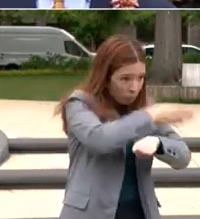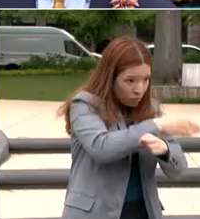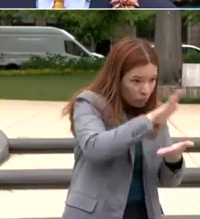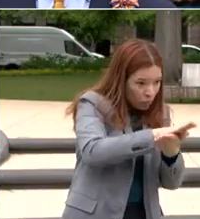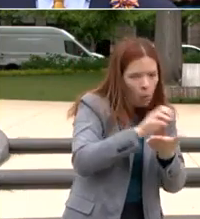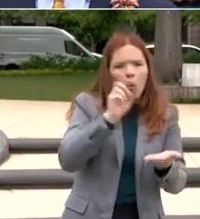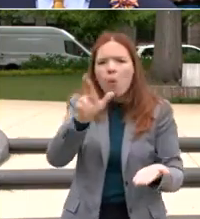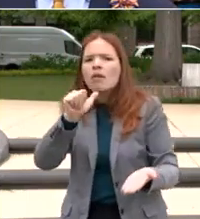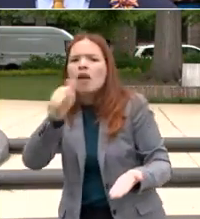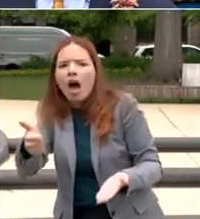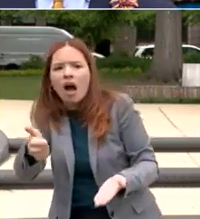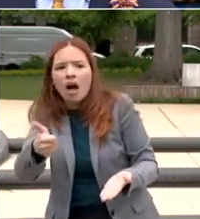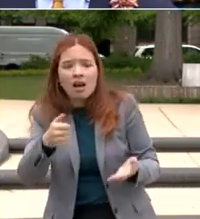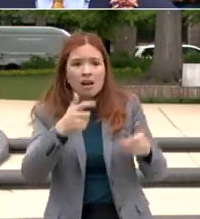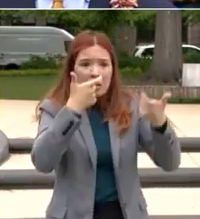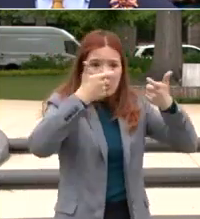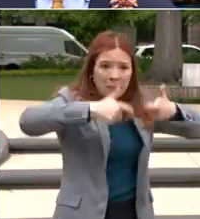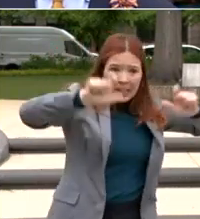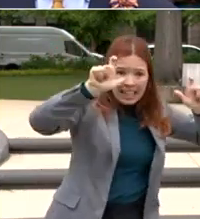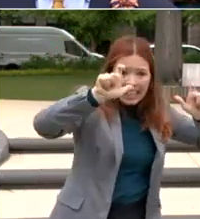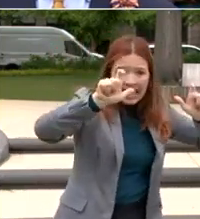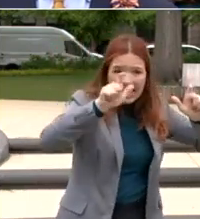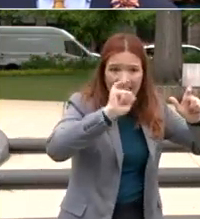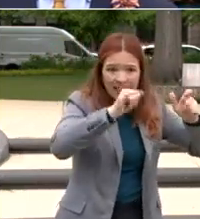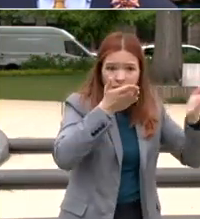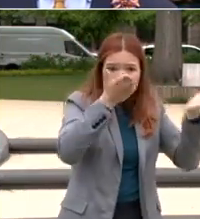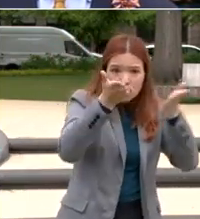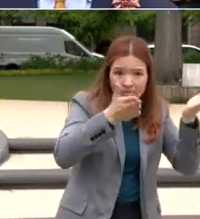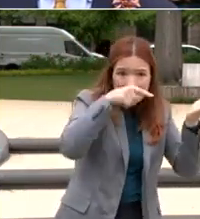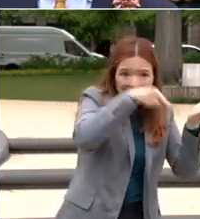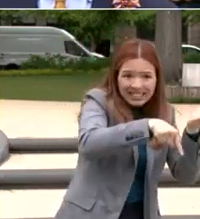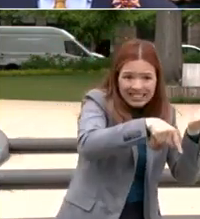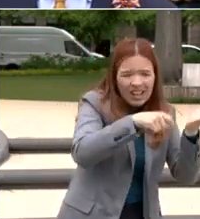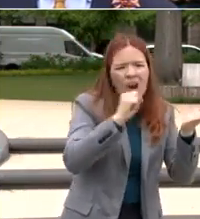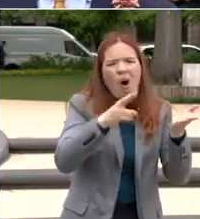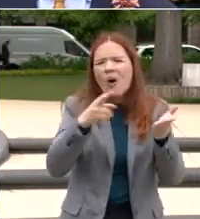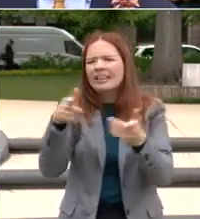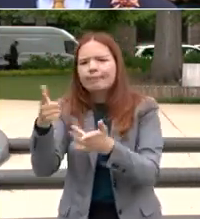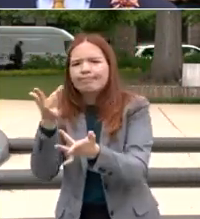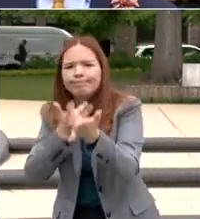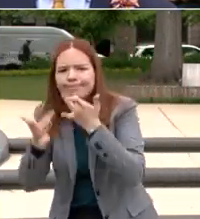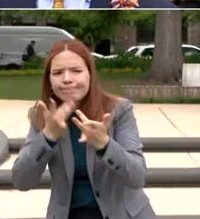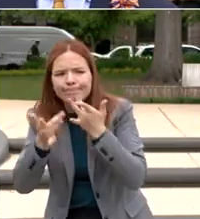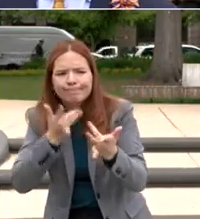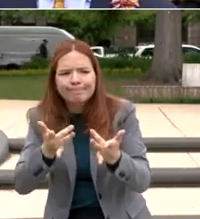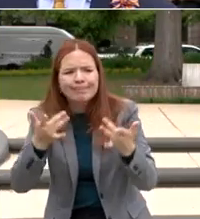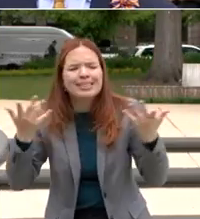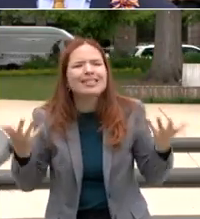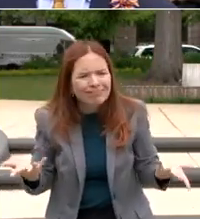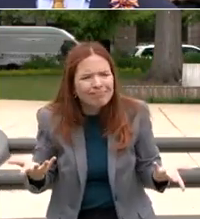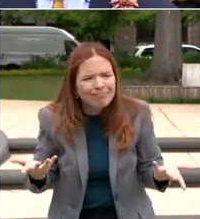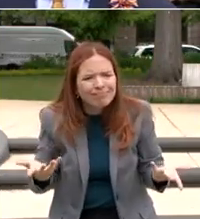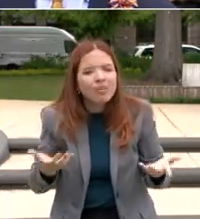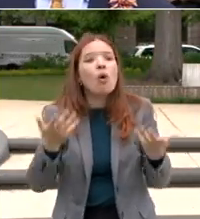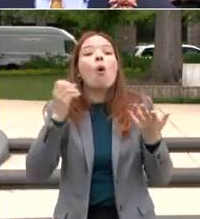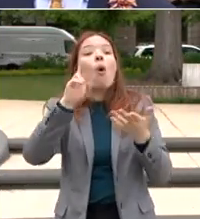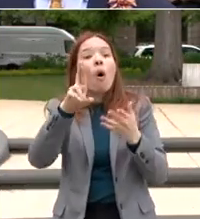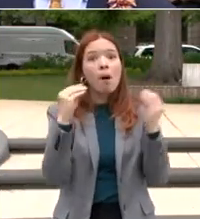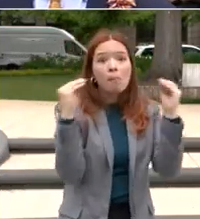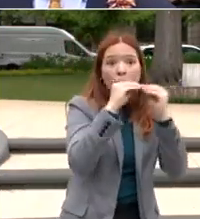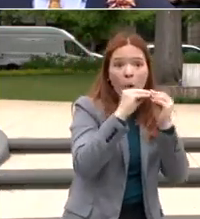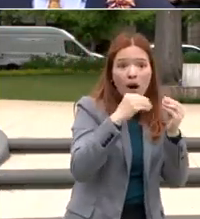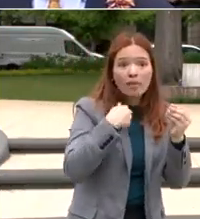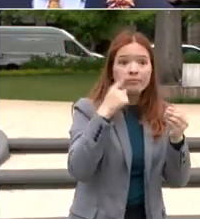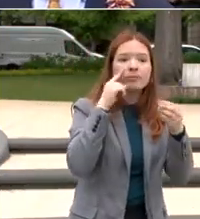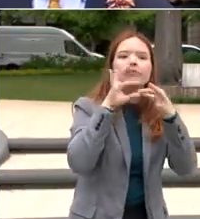smaller DPW services. It's the difference between having more money in our housing production